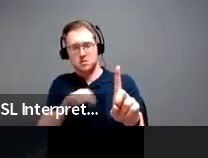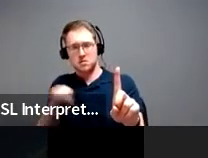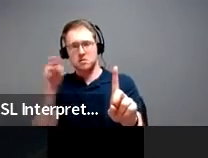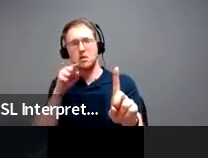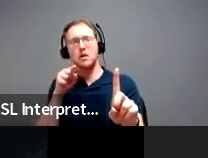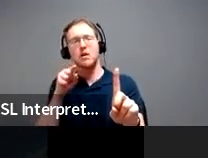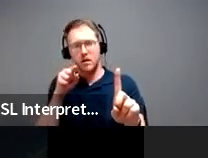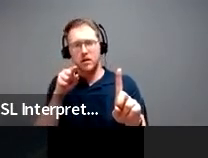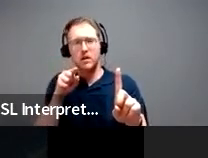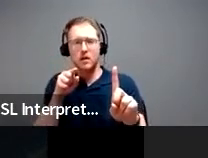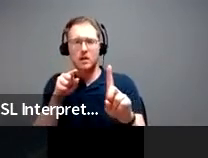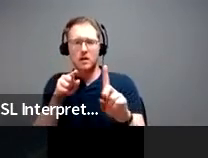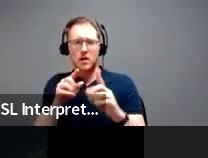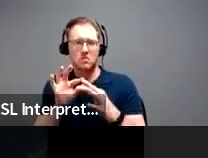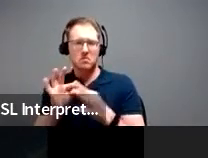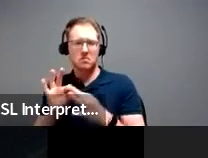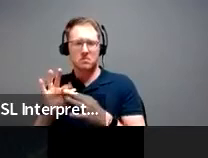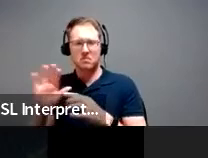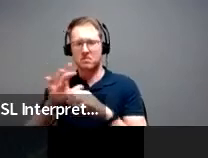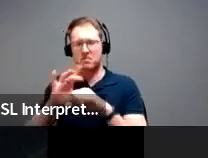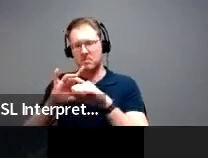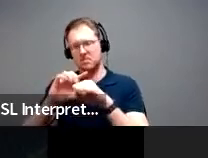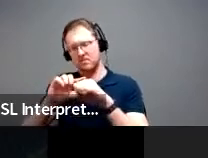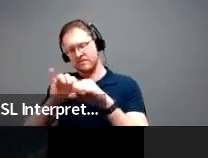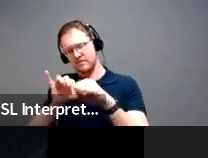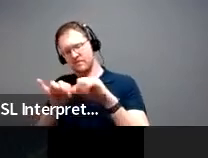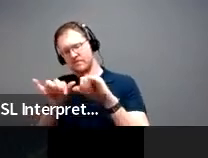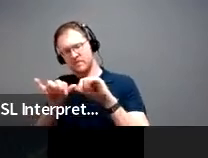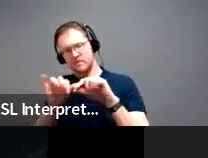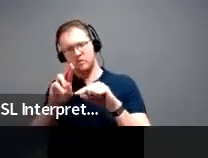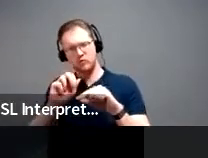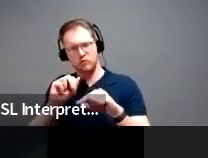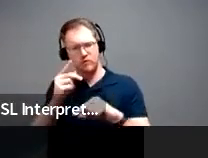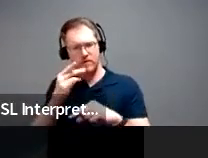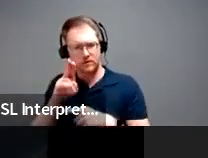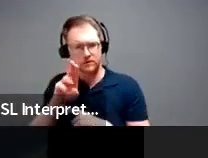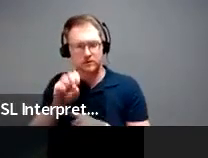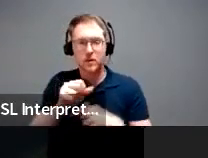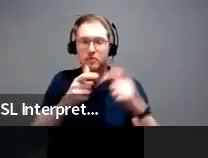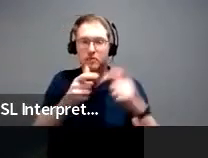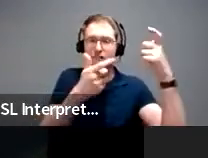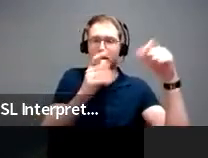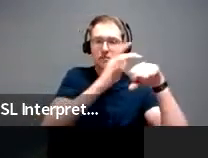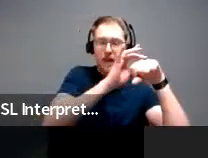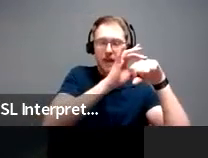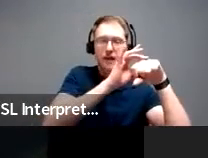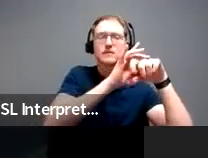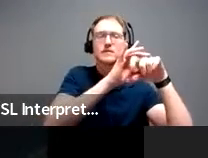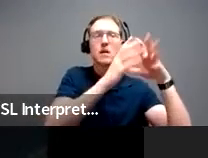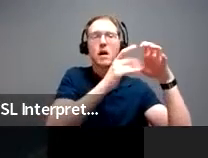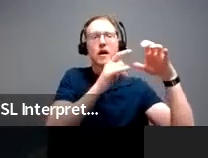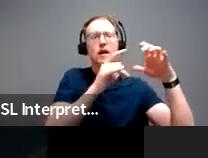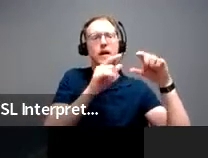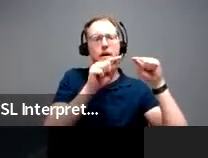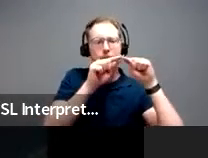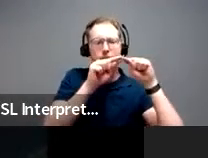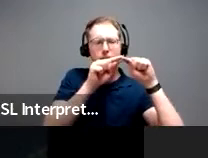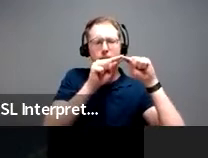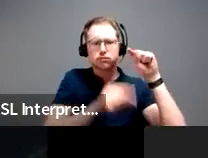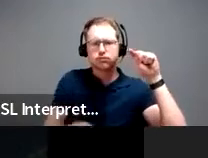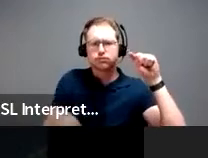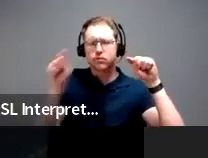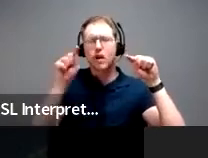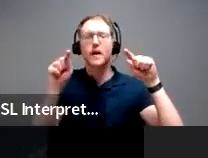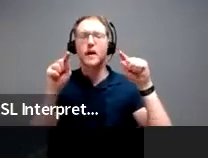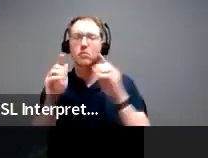the radius of that planet, so that big planets make a big dip and tiny planets make a tiny dip.